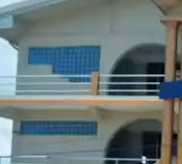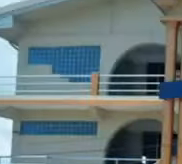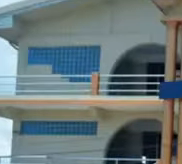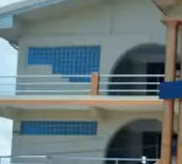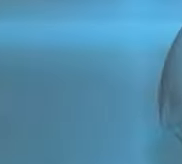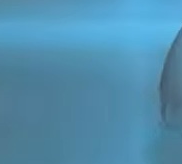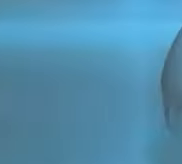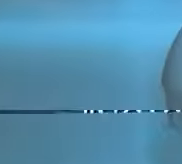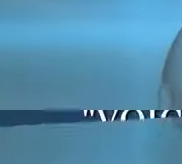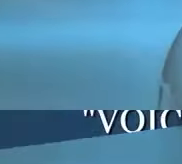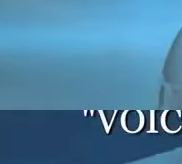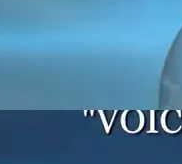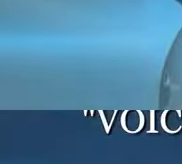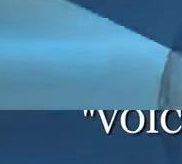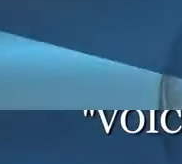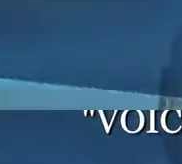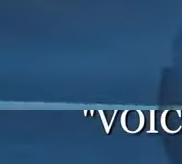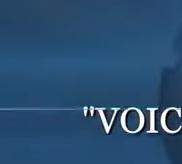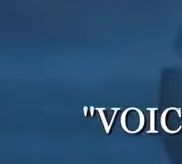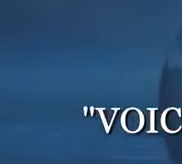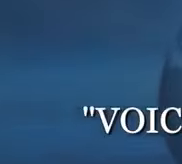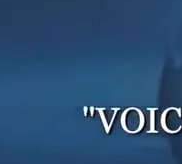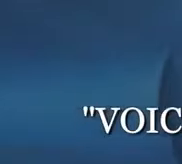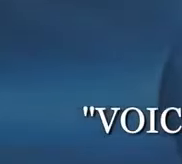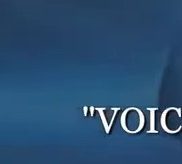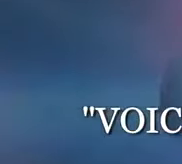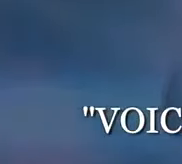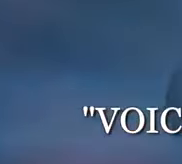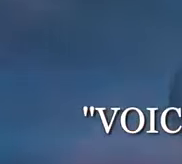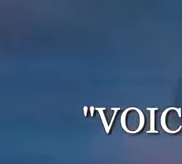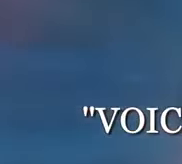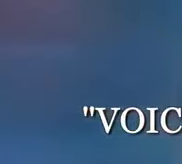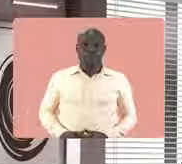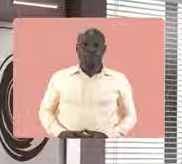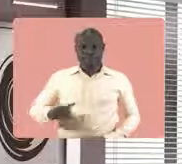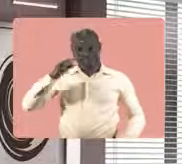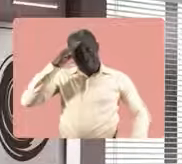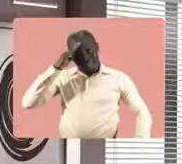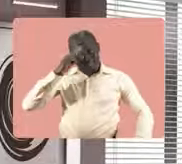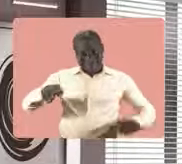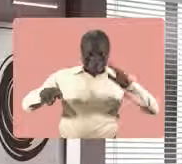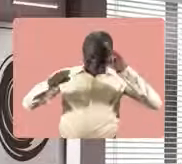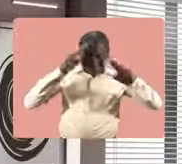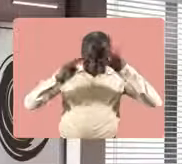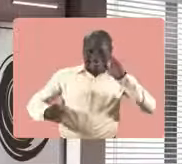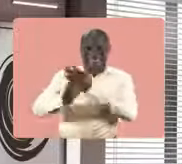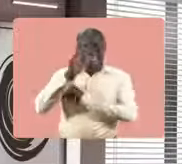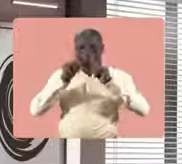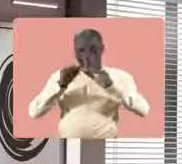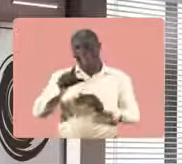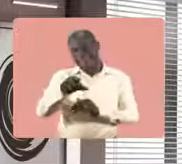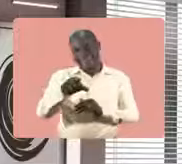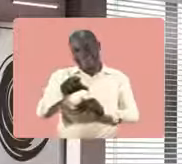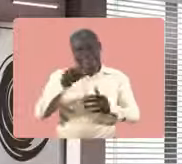great might. There is a God. There is a God. He is love. Good morning. Eradi